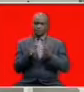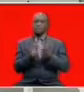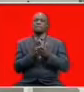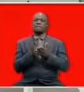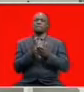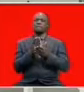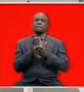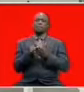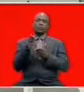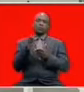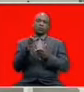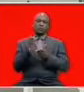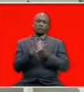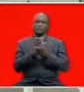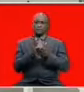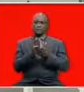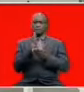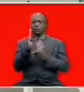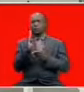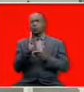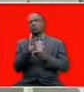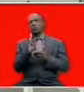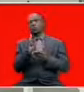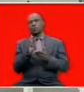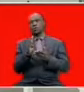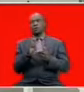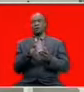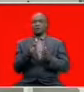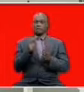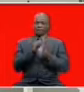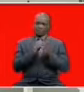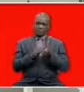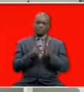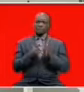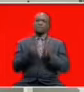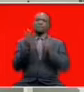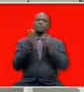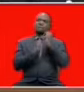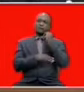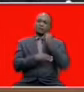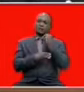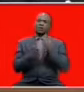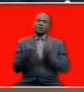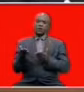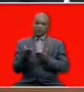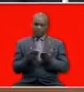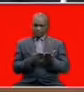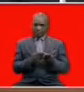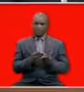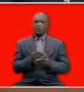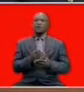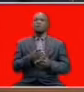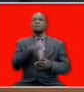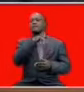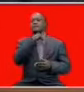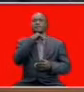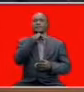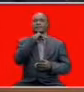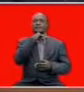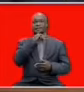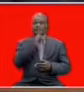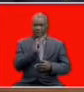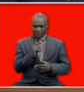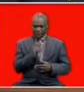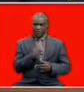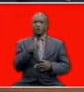He has published his second book titled Breaking Away from Poverty. Welcome to Lunchtime News, Prophet. Oh, thank you, Memory.